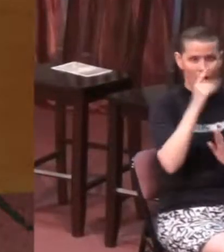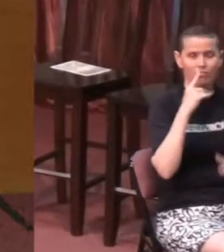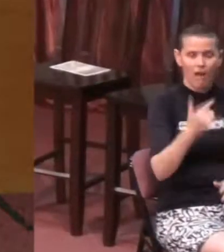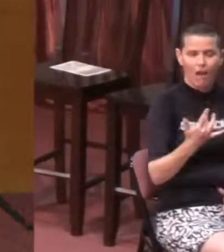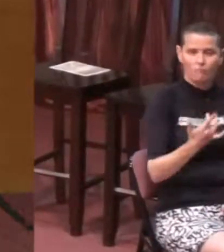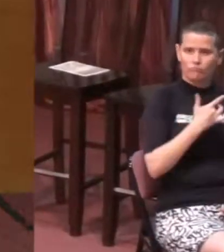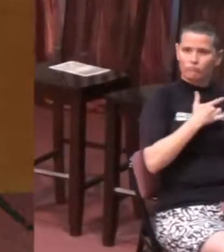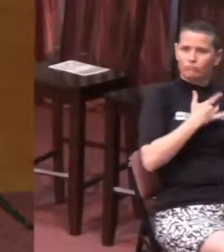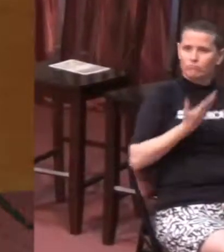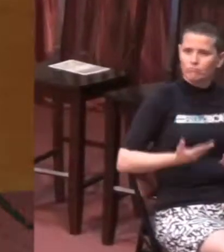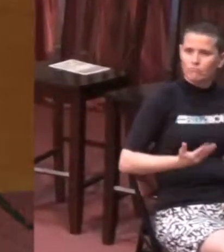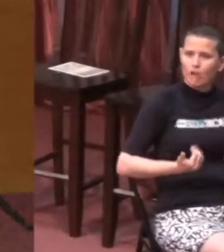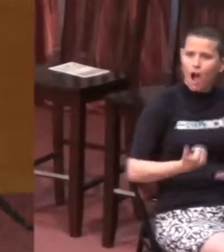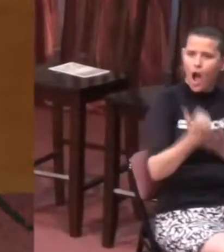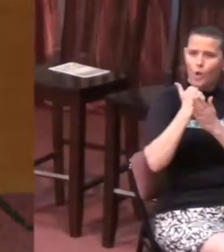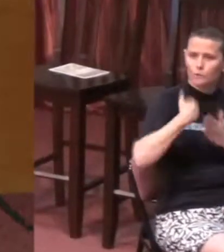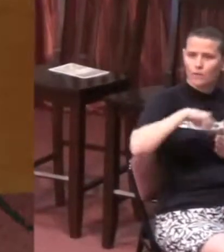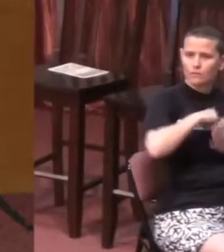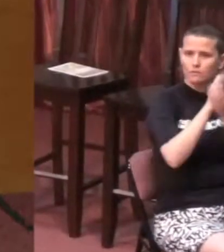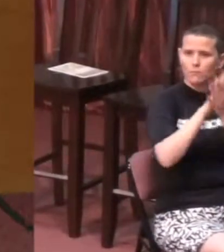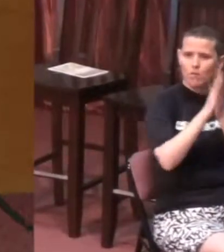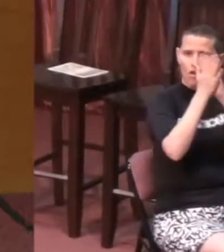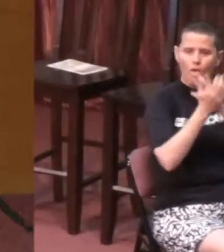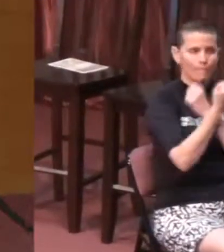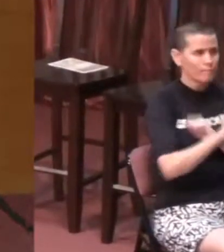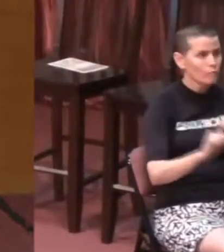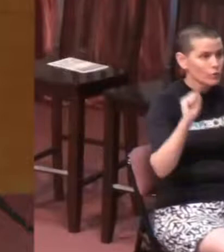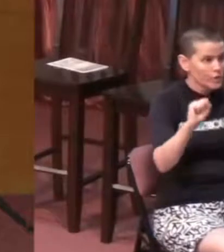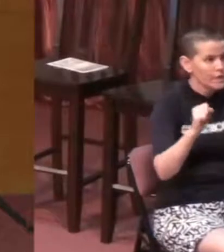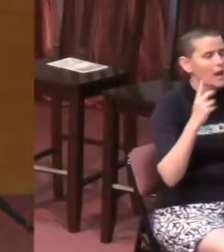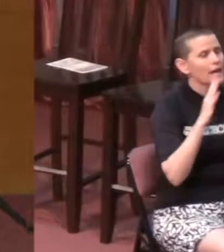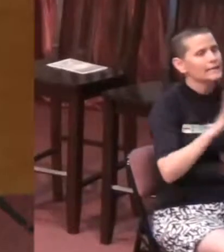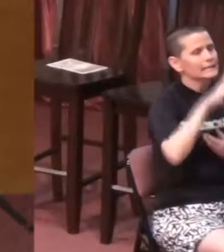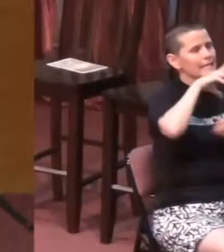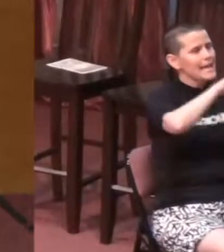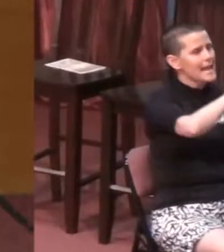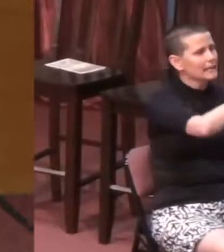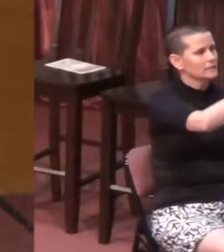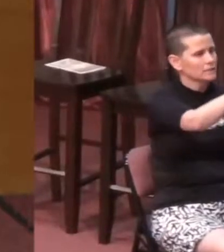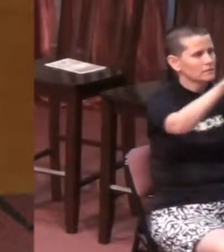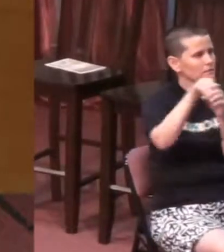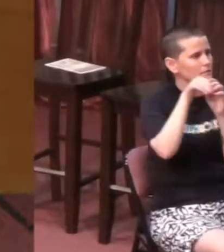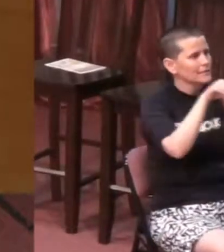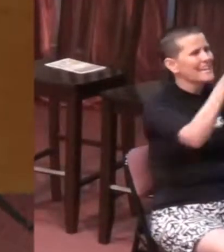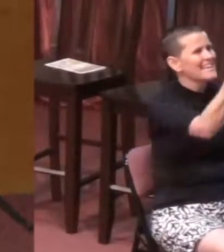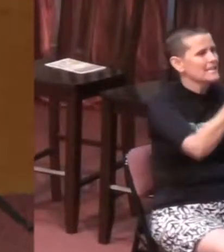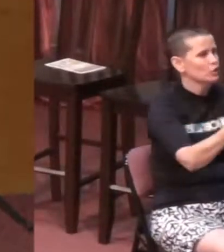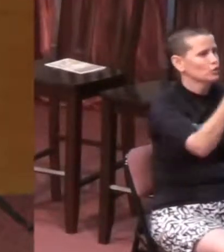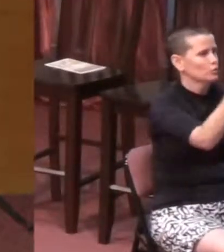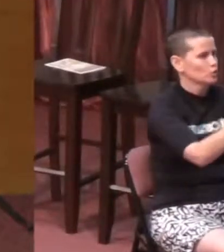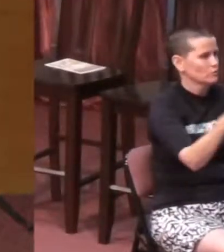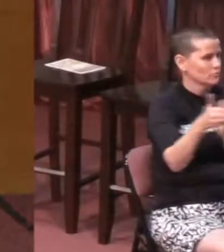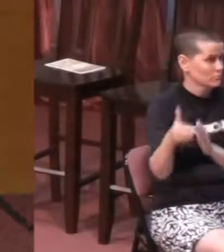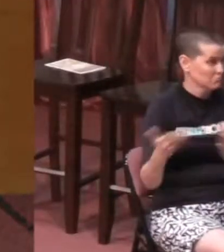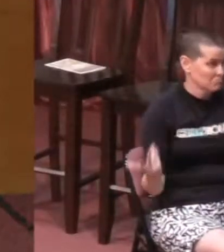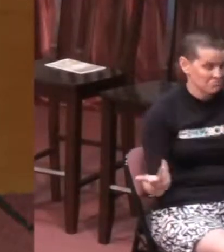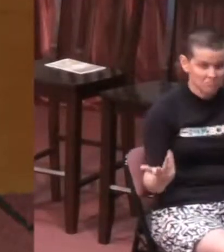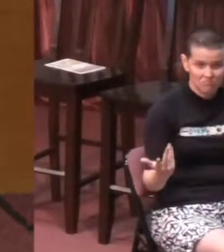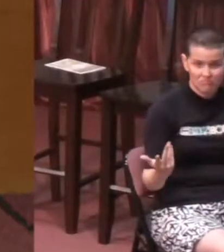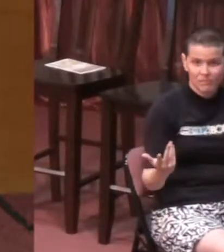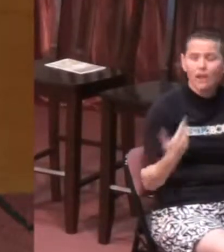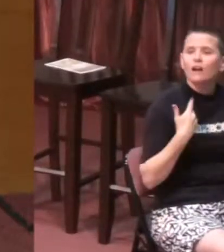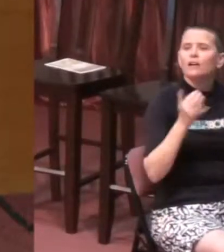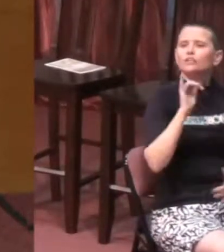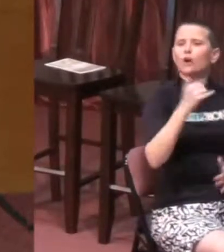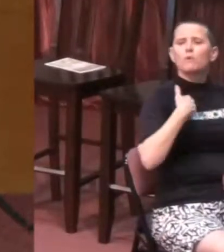you, and it's in me. It's in every single one of us. So we thought this might be a fantastic time to